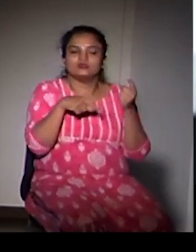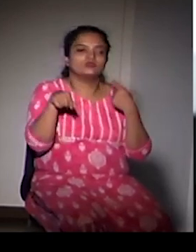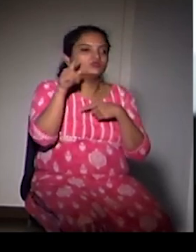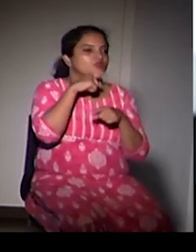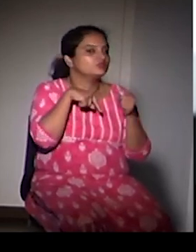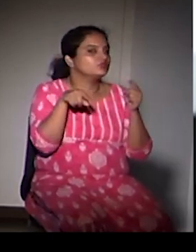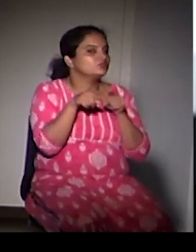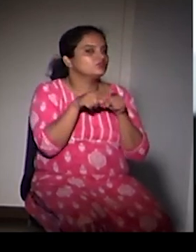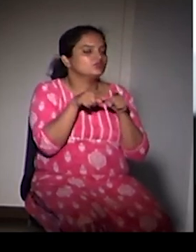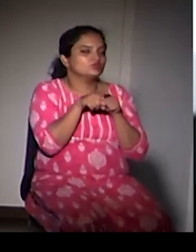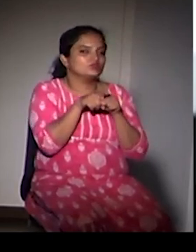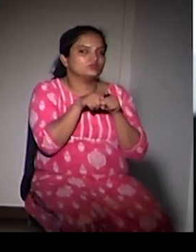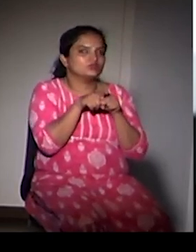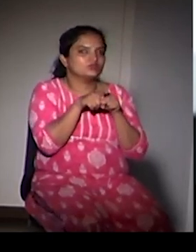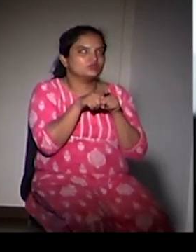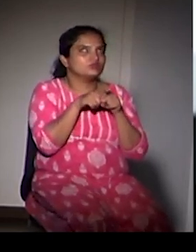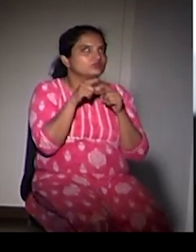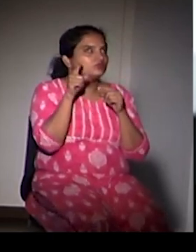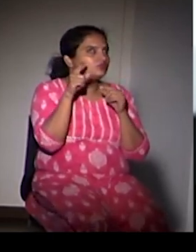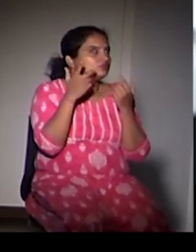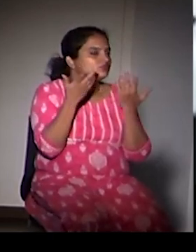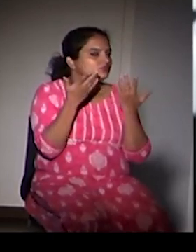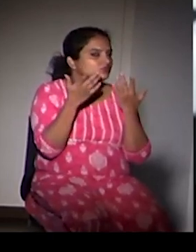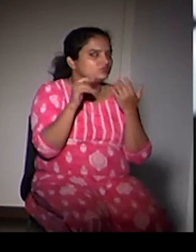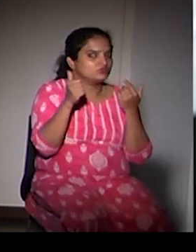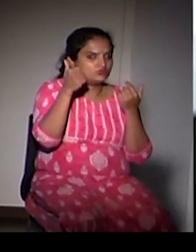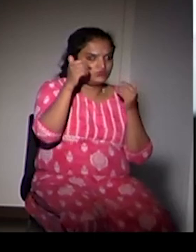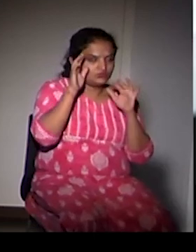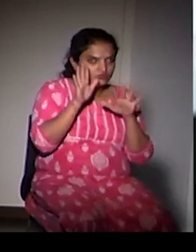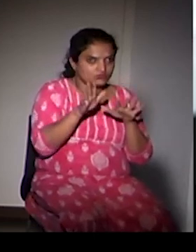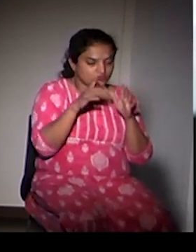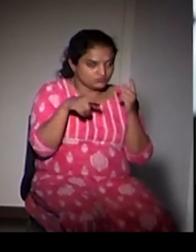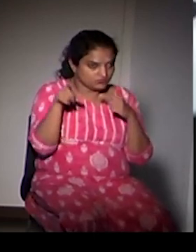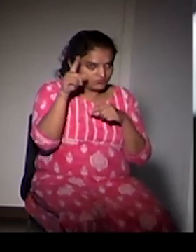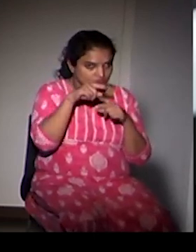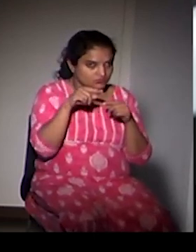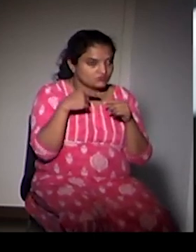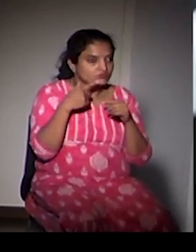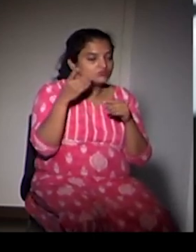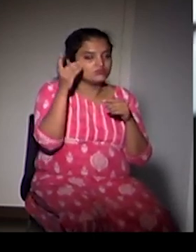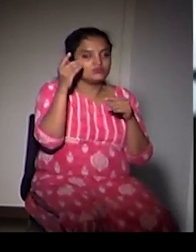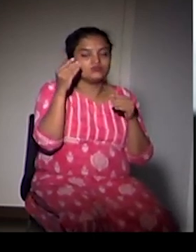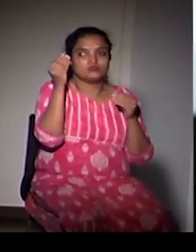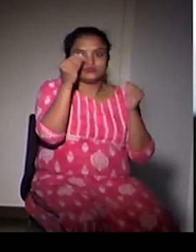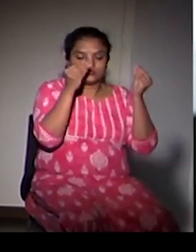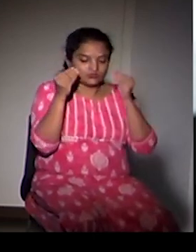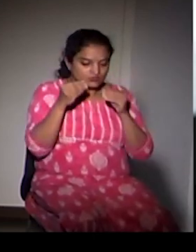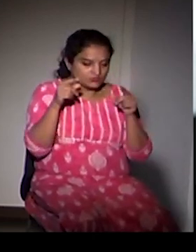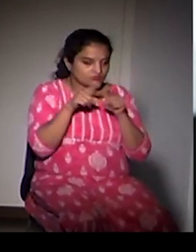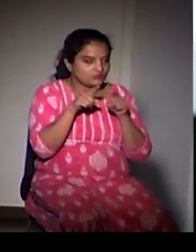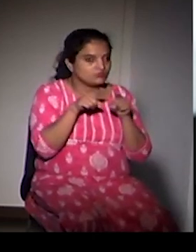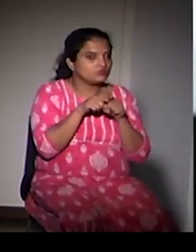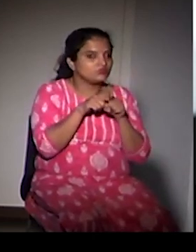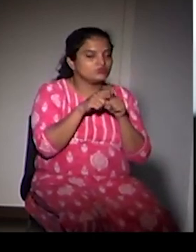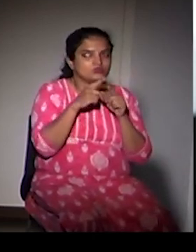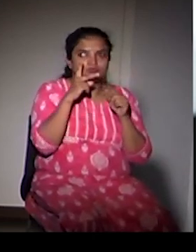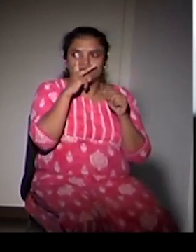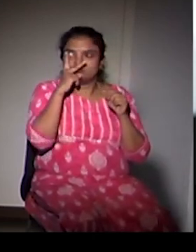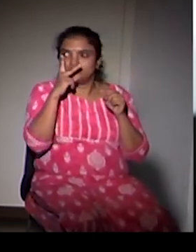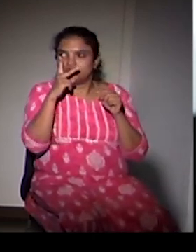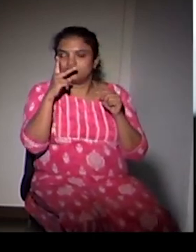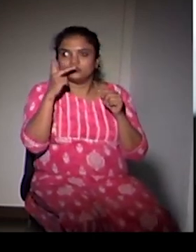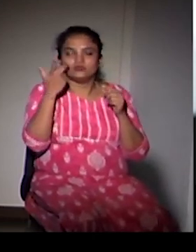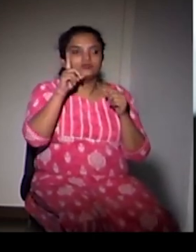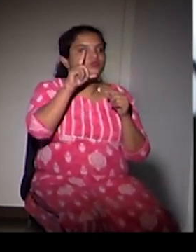have really worked very successfully. So the designer switched to mosaic tiles.